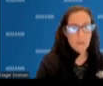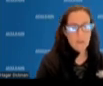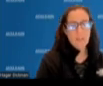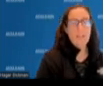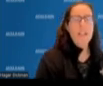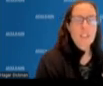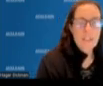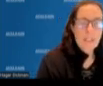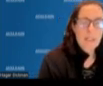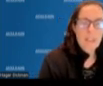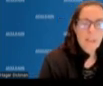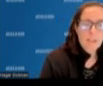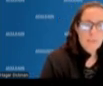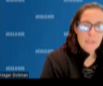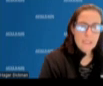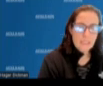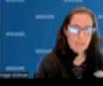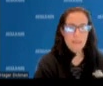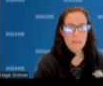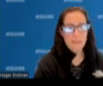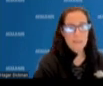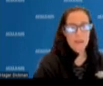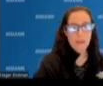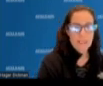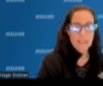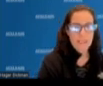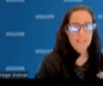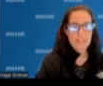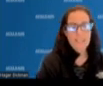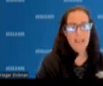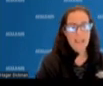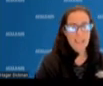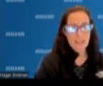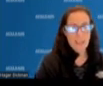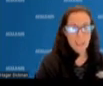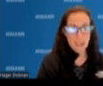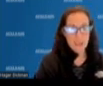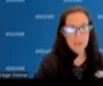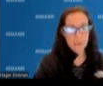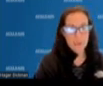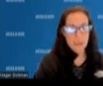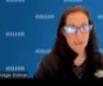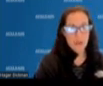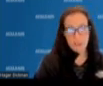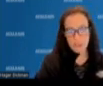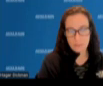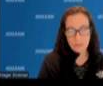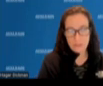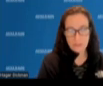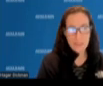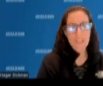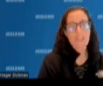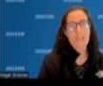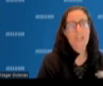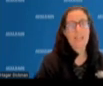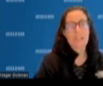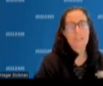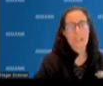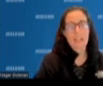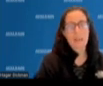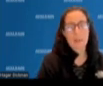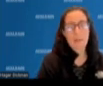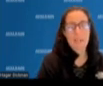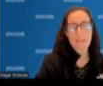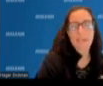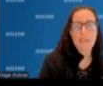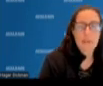Oh, so we're going to actually take a couple of minutes to pause and ask that you call the number on the screen,